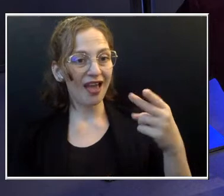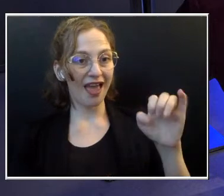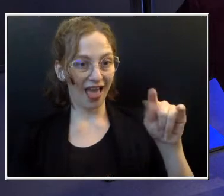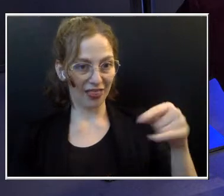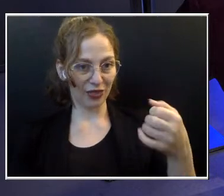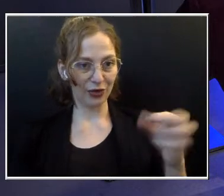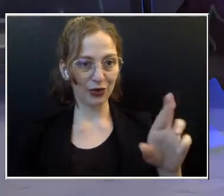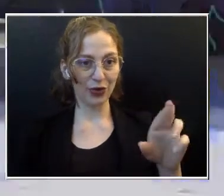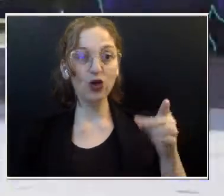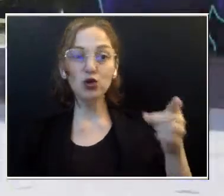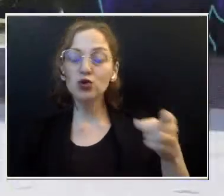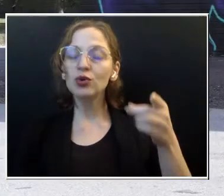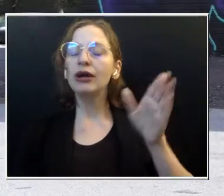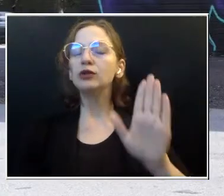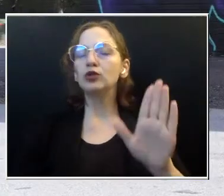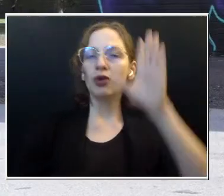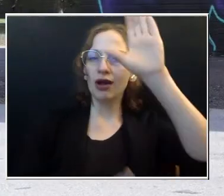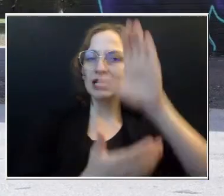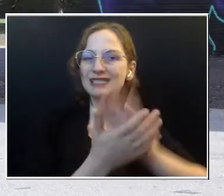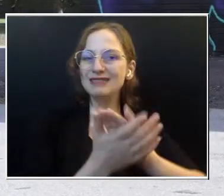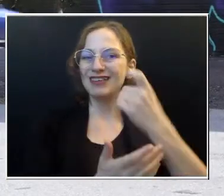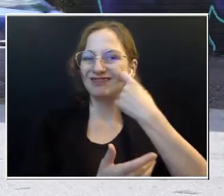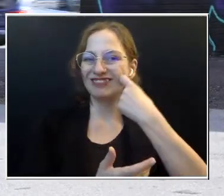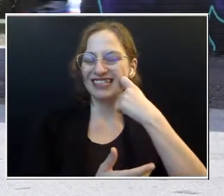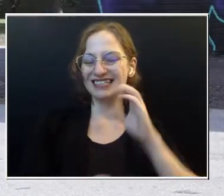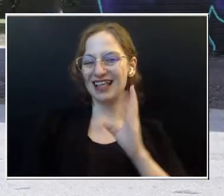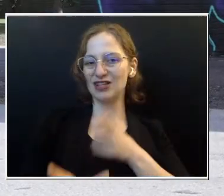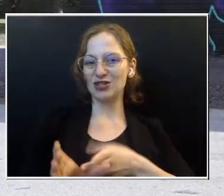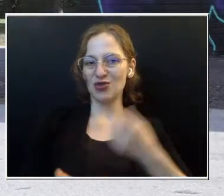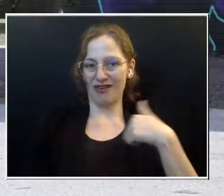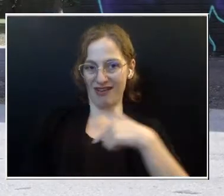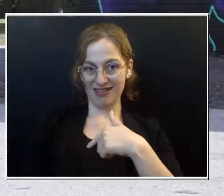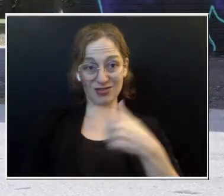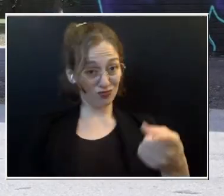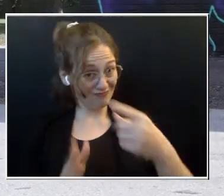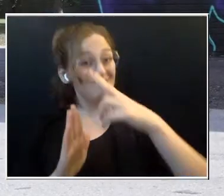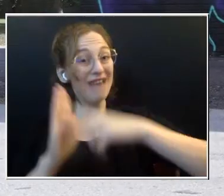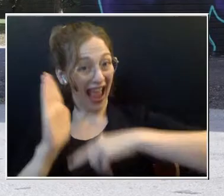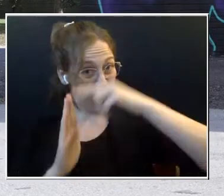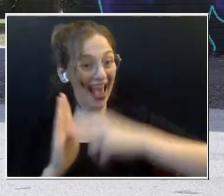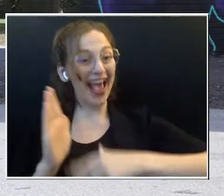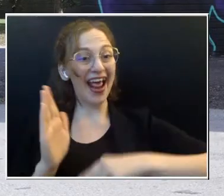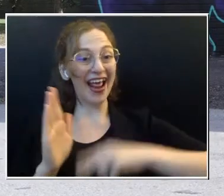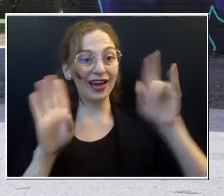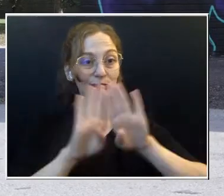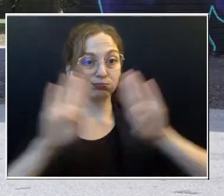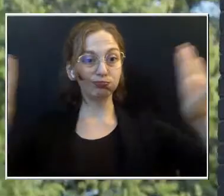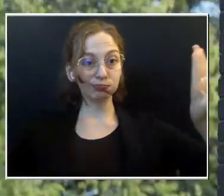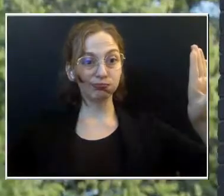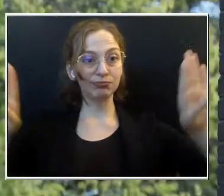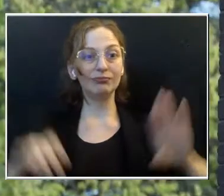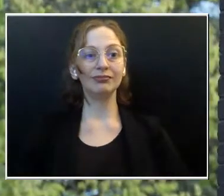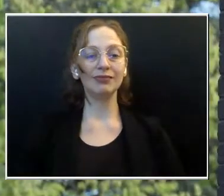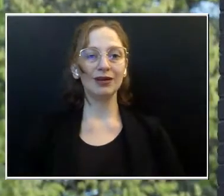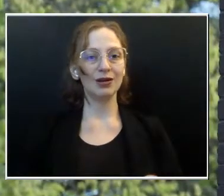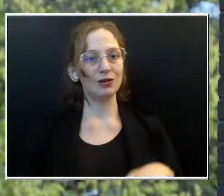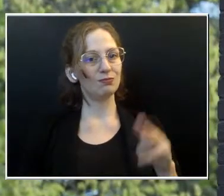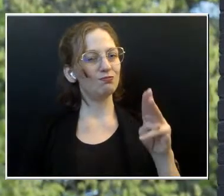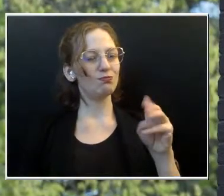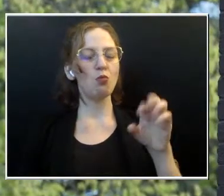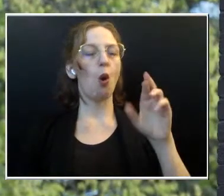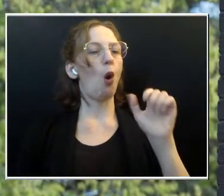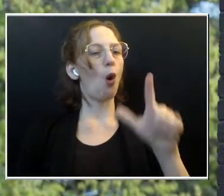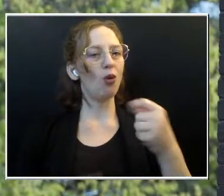You had a mural painted near the Cancer Center, a little moral support, if you will, a lot of moral support, if you will, for women with